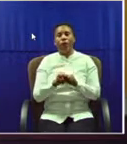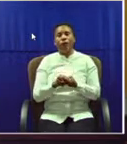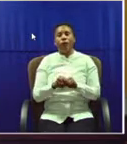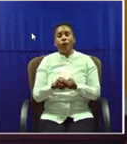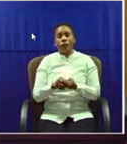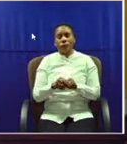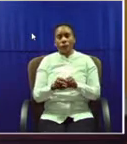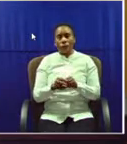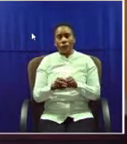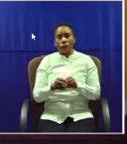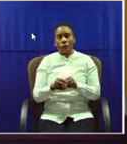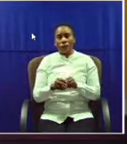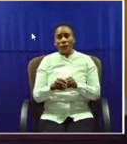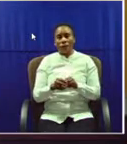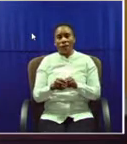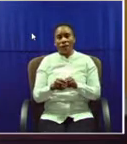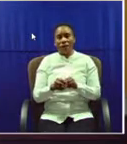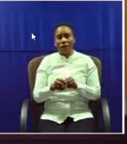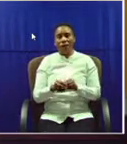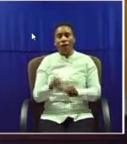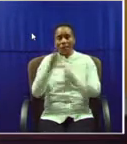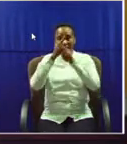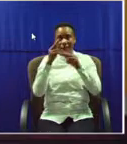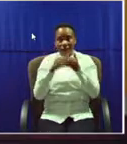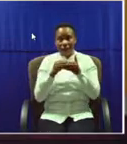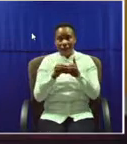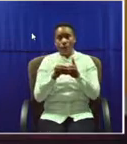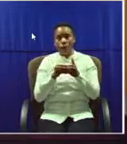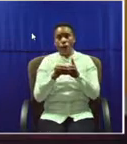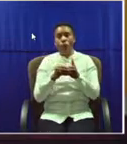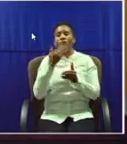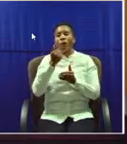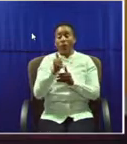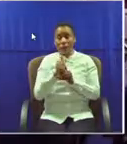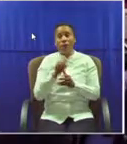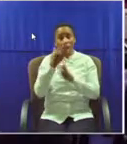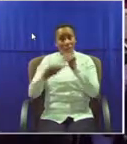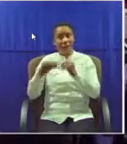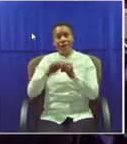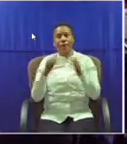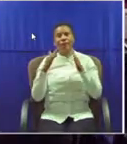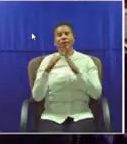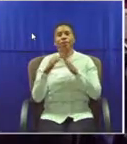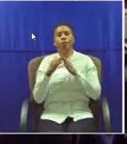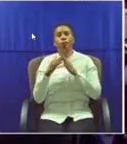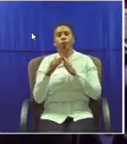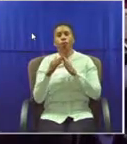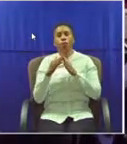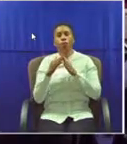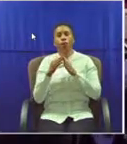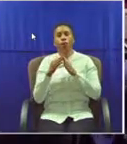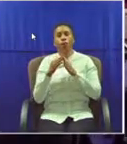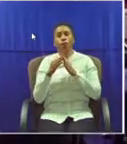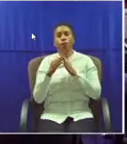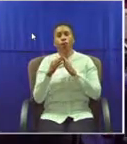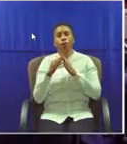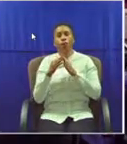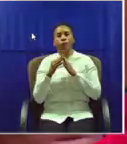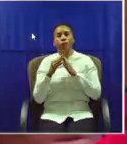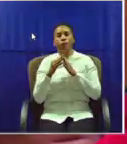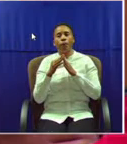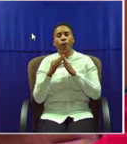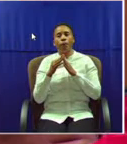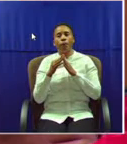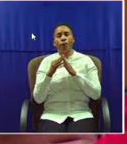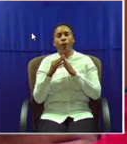that? Honorable Member, will you please leave the house? Honorable Murray, leave